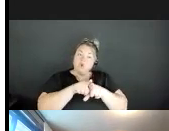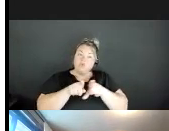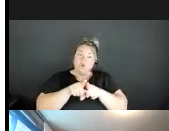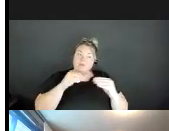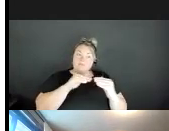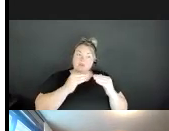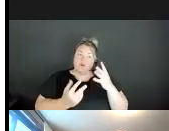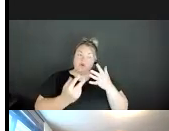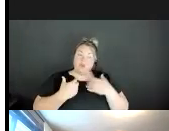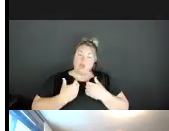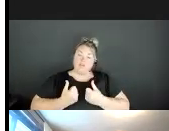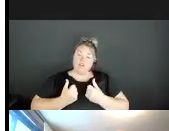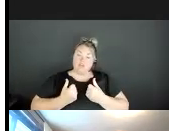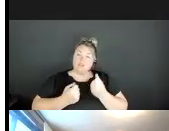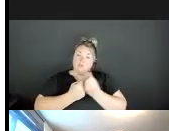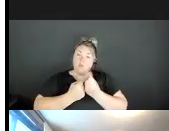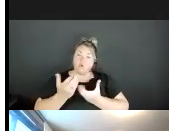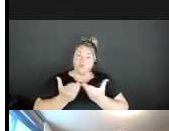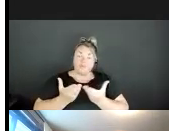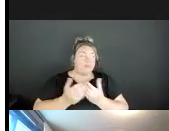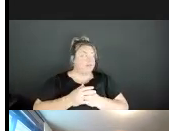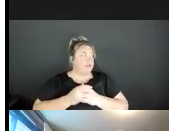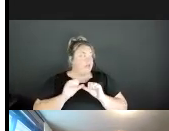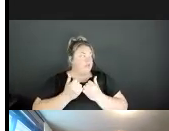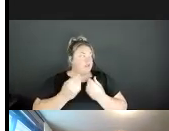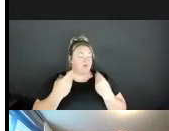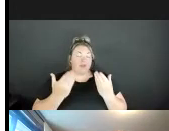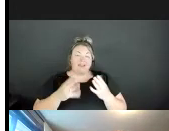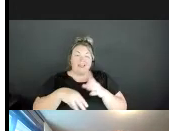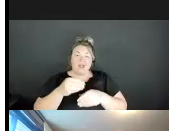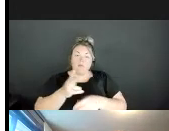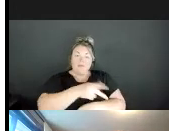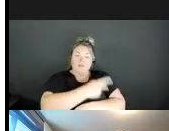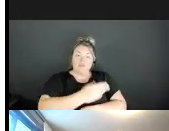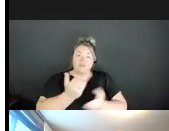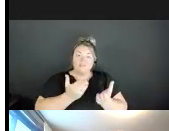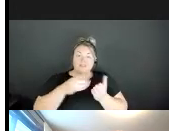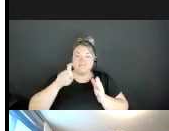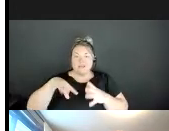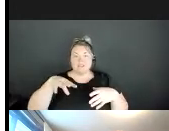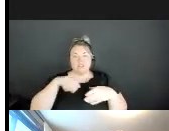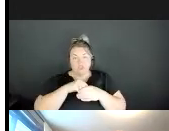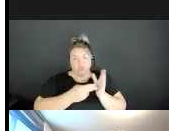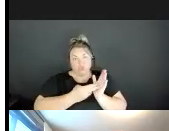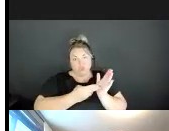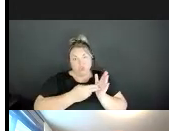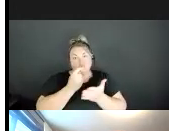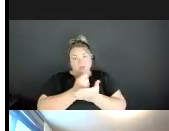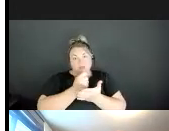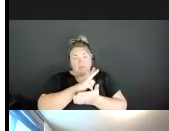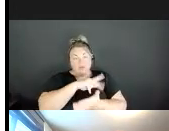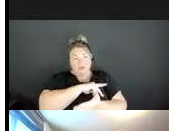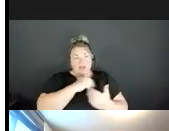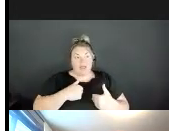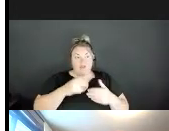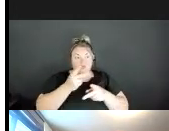support services. Agencies providing outpatient services must ensure treatment personnel have supervision